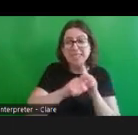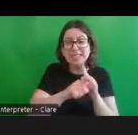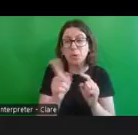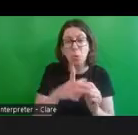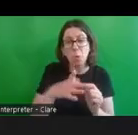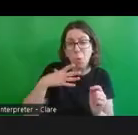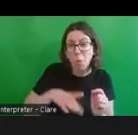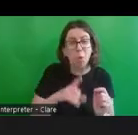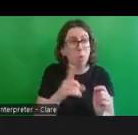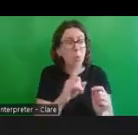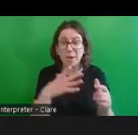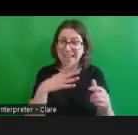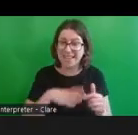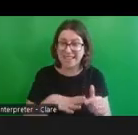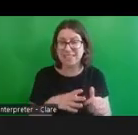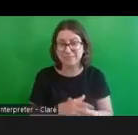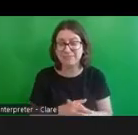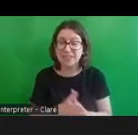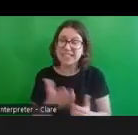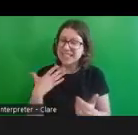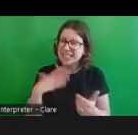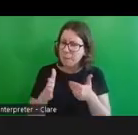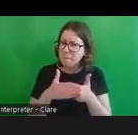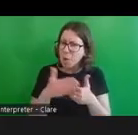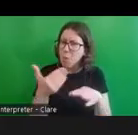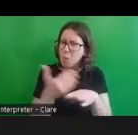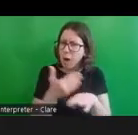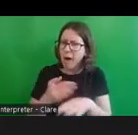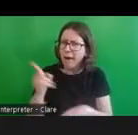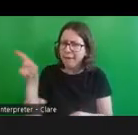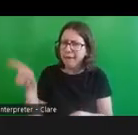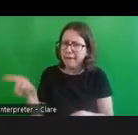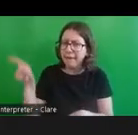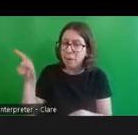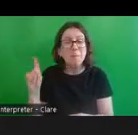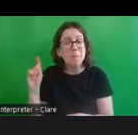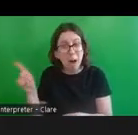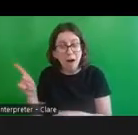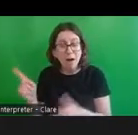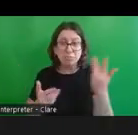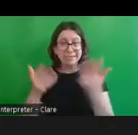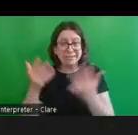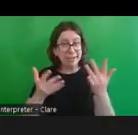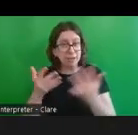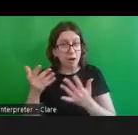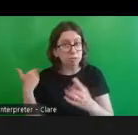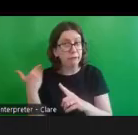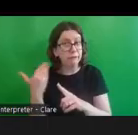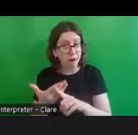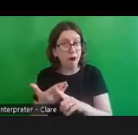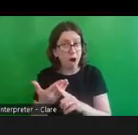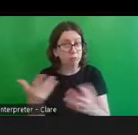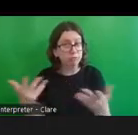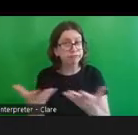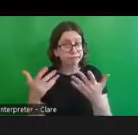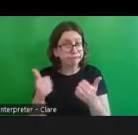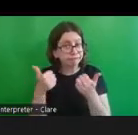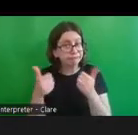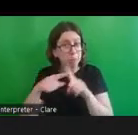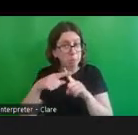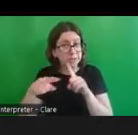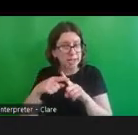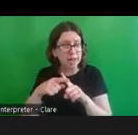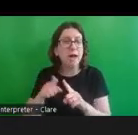need to do more work in this area, but this is really encouraging as well. And the last section just on the writing